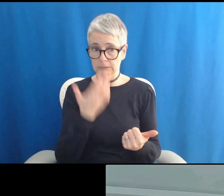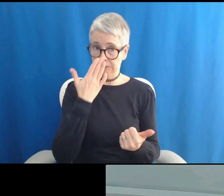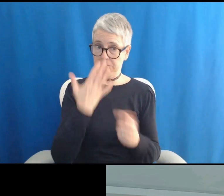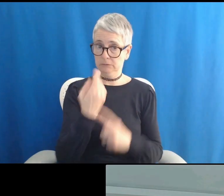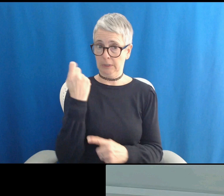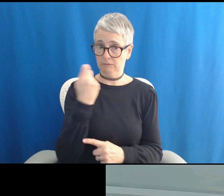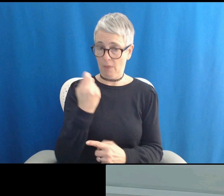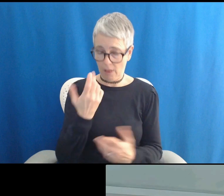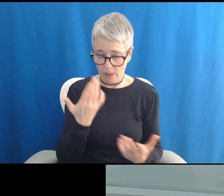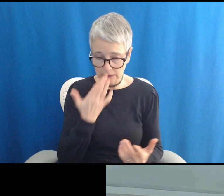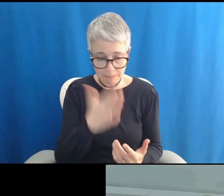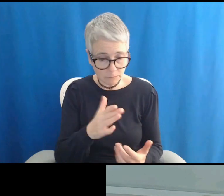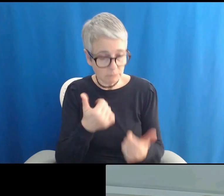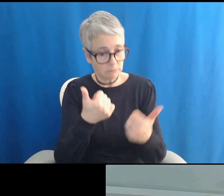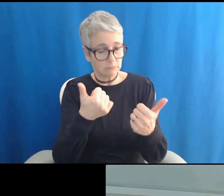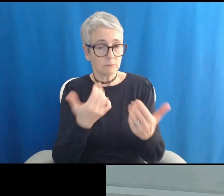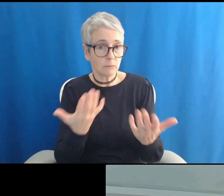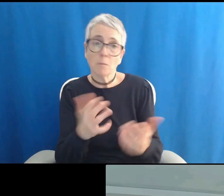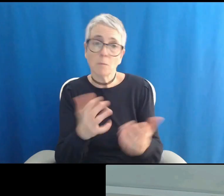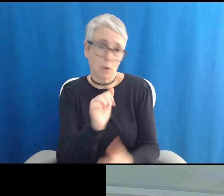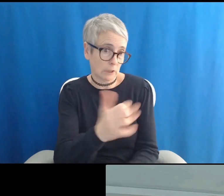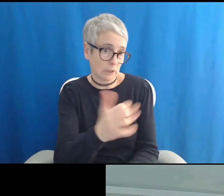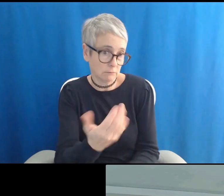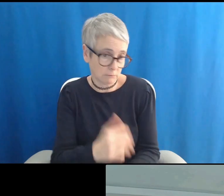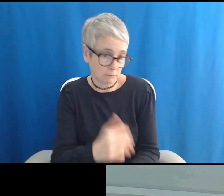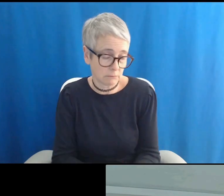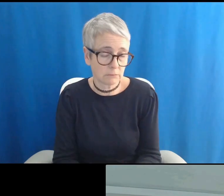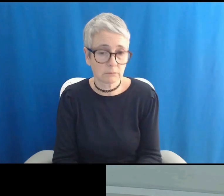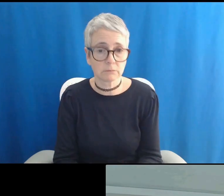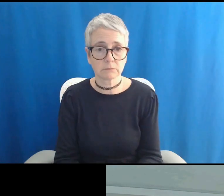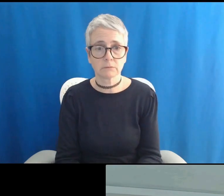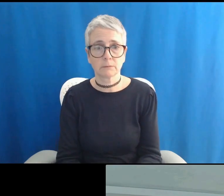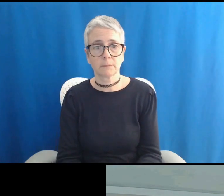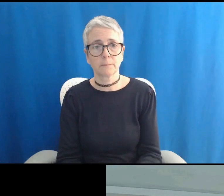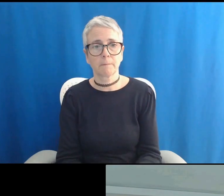But yes, absolutely. Fantastic.